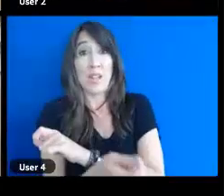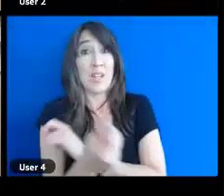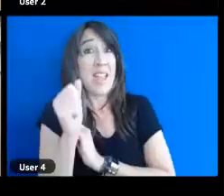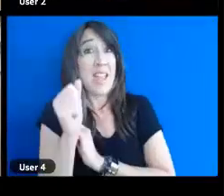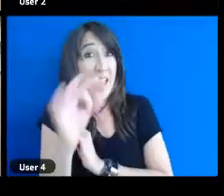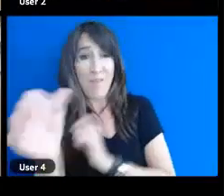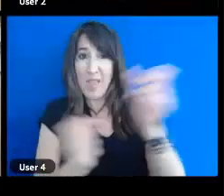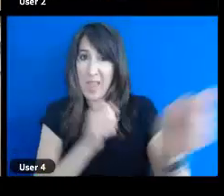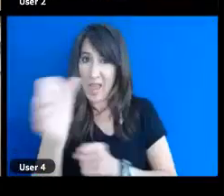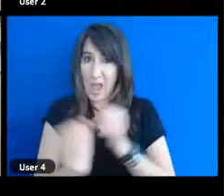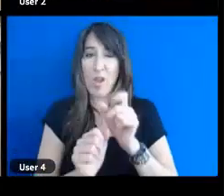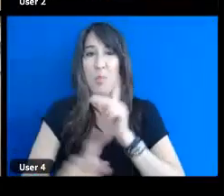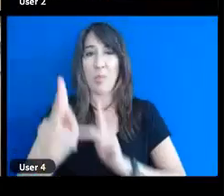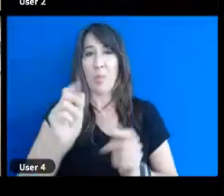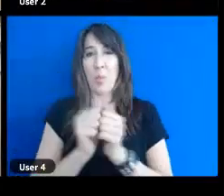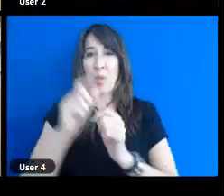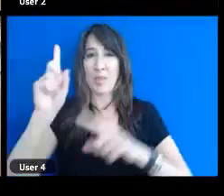change.